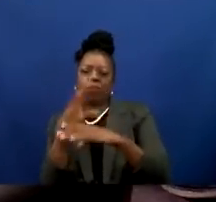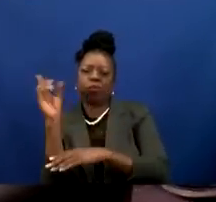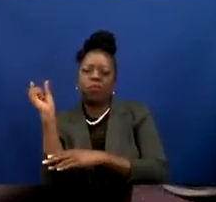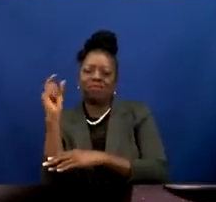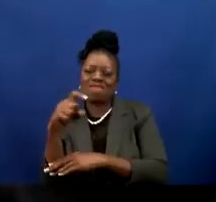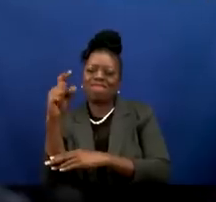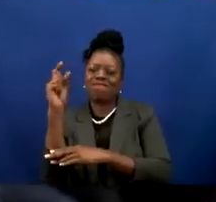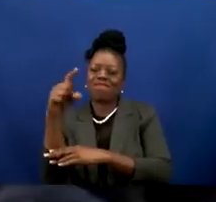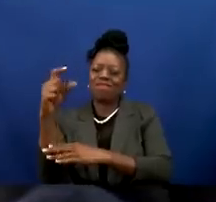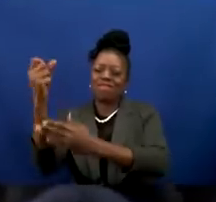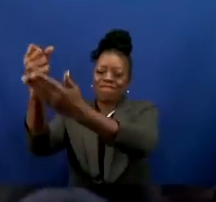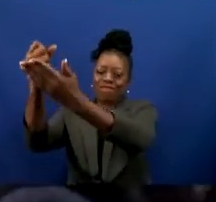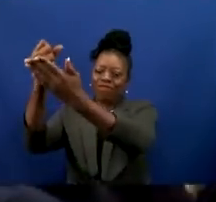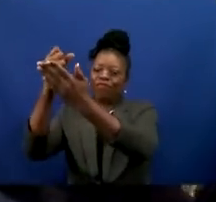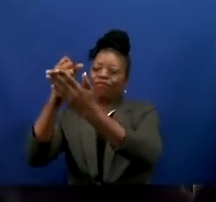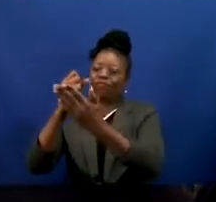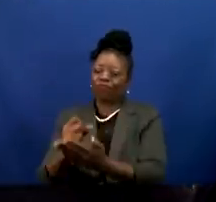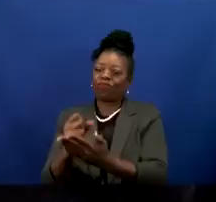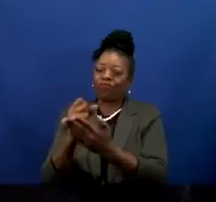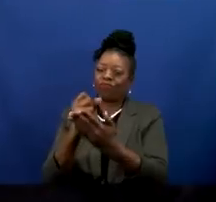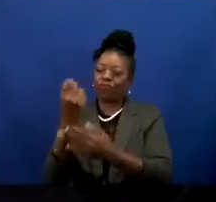And you promised that you would help us.